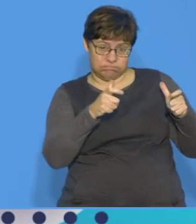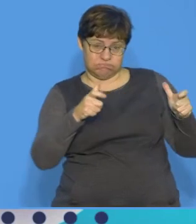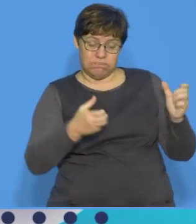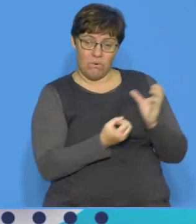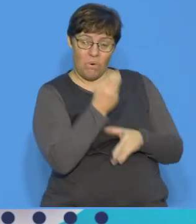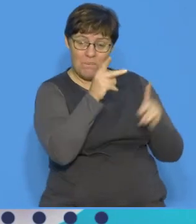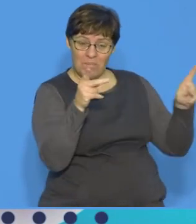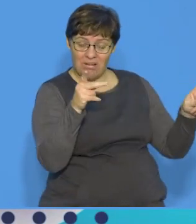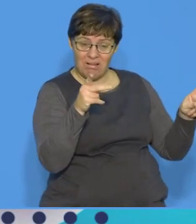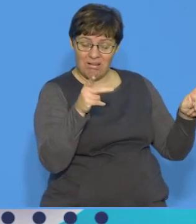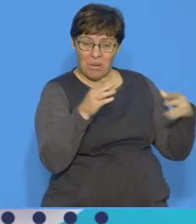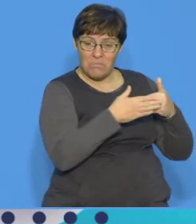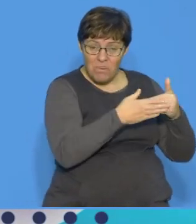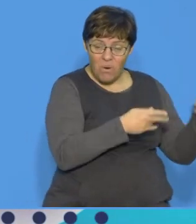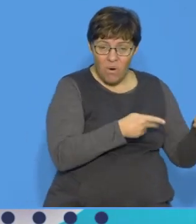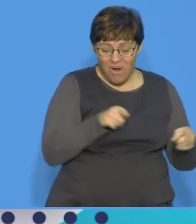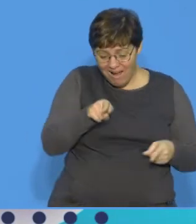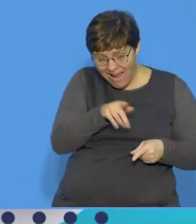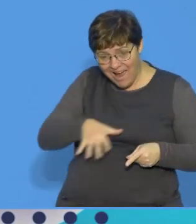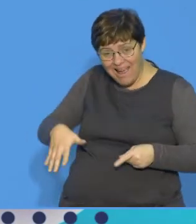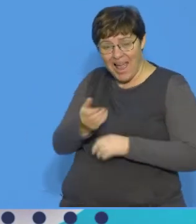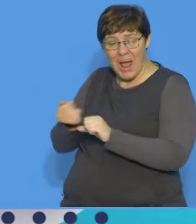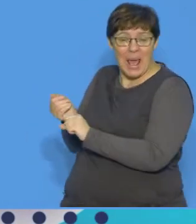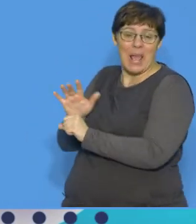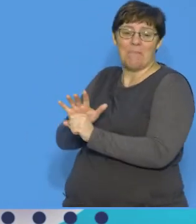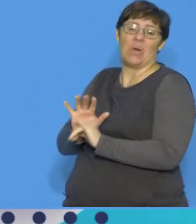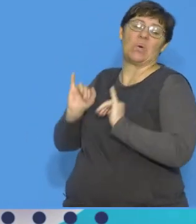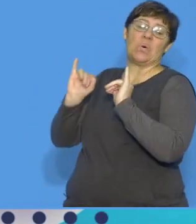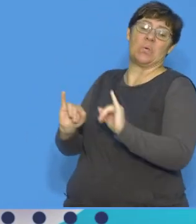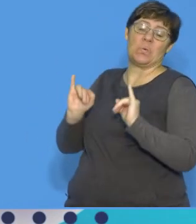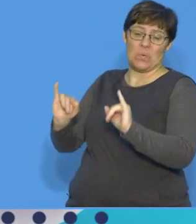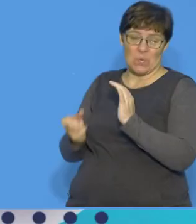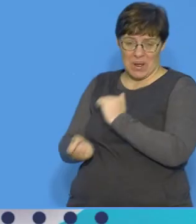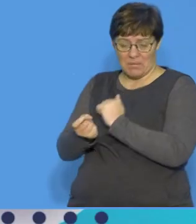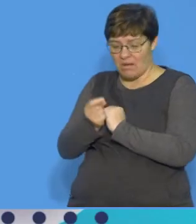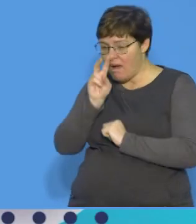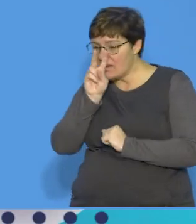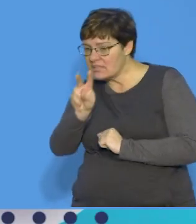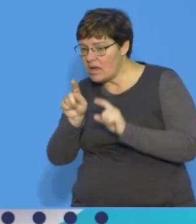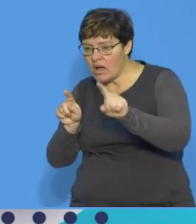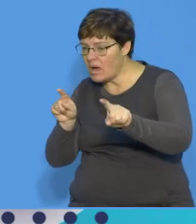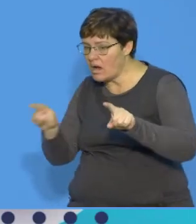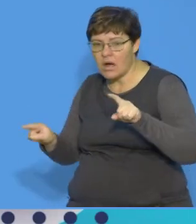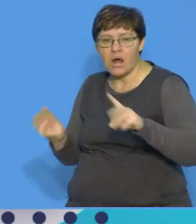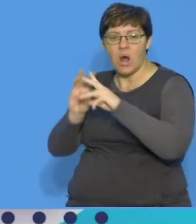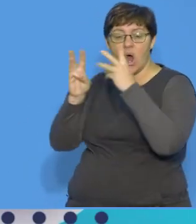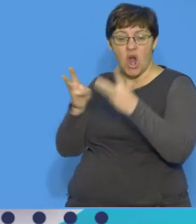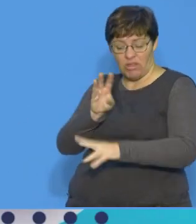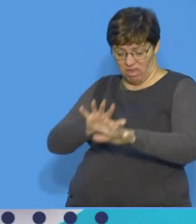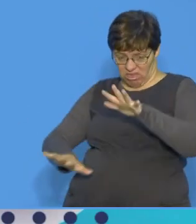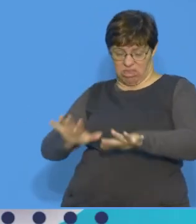in growth, terrible consequences are happening, and we see these consequences